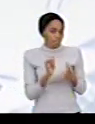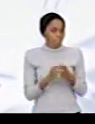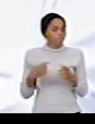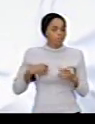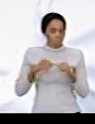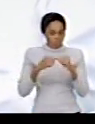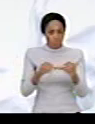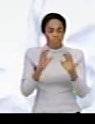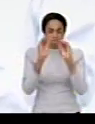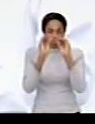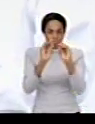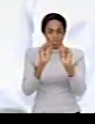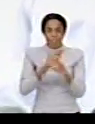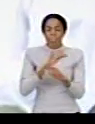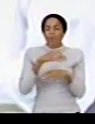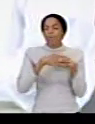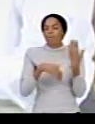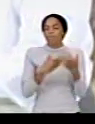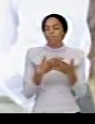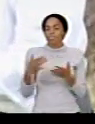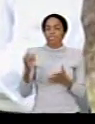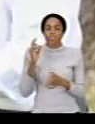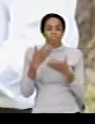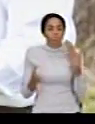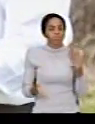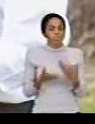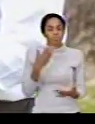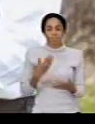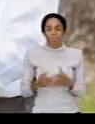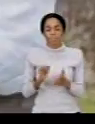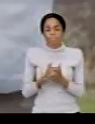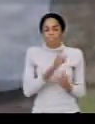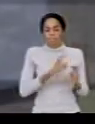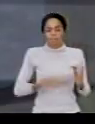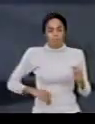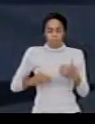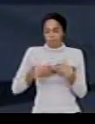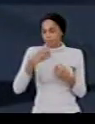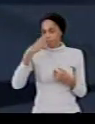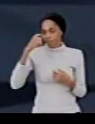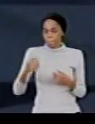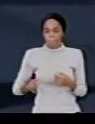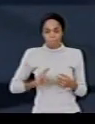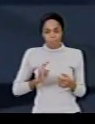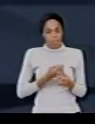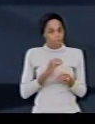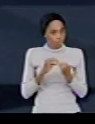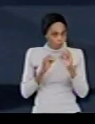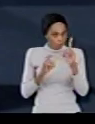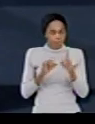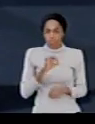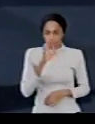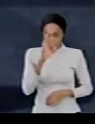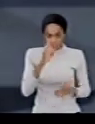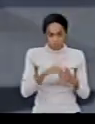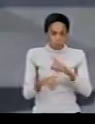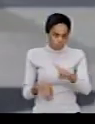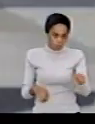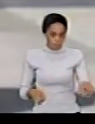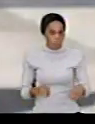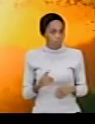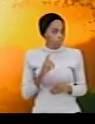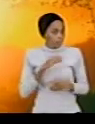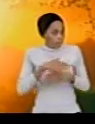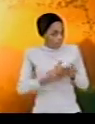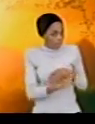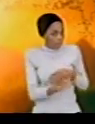things whatsoever the Lord has commanded us. Number one, you evangelize them. After evangelizing them, you